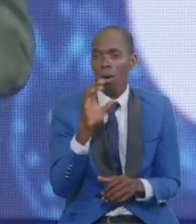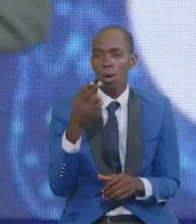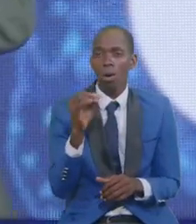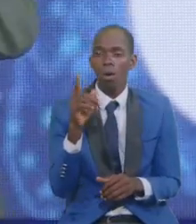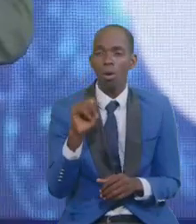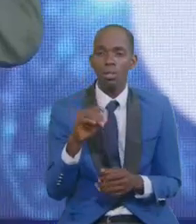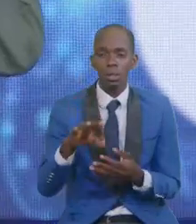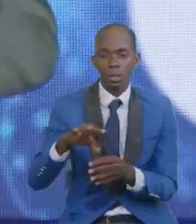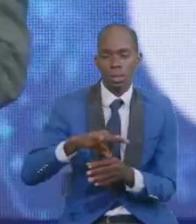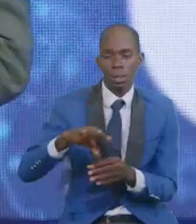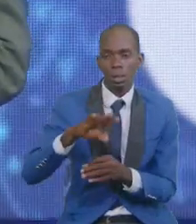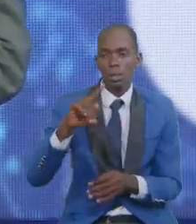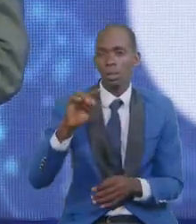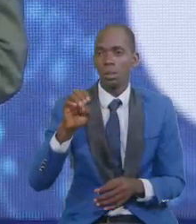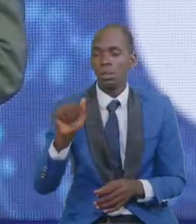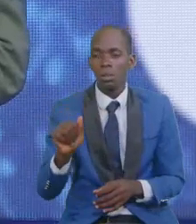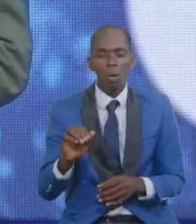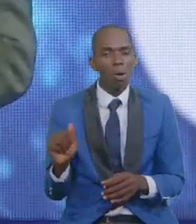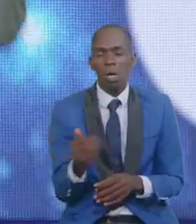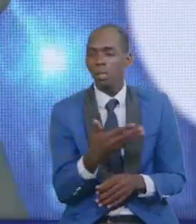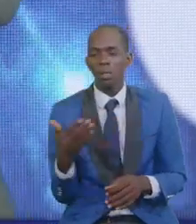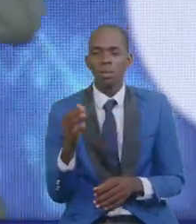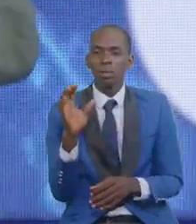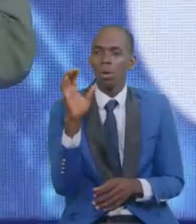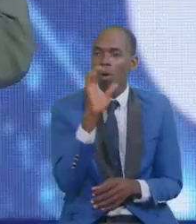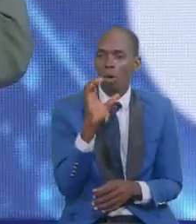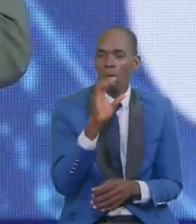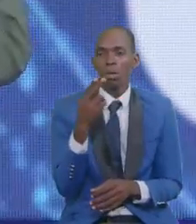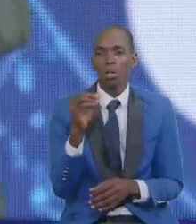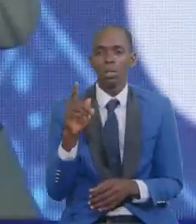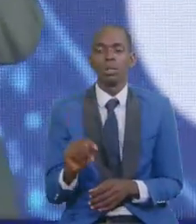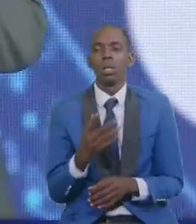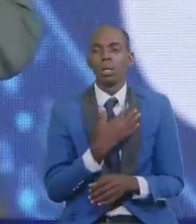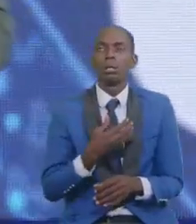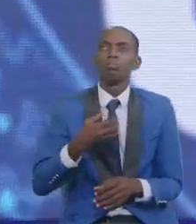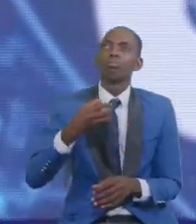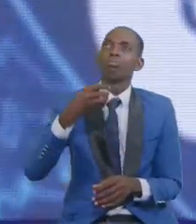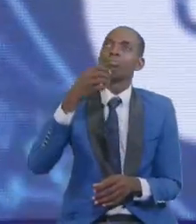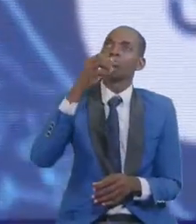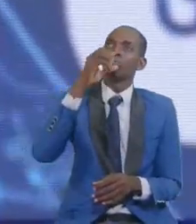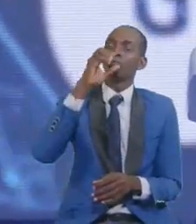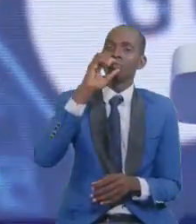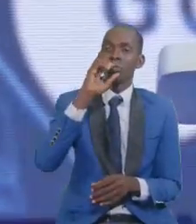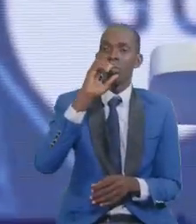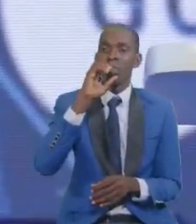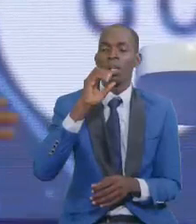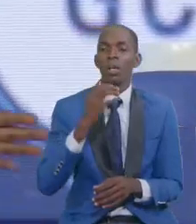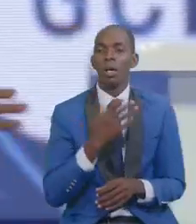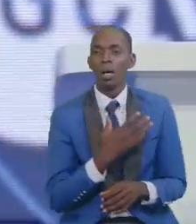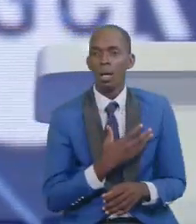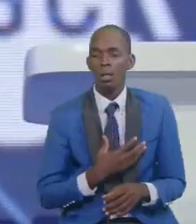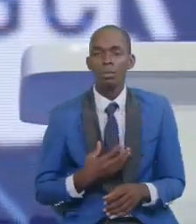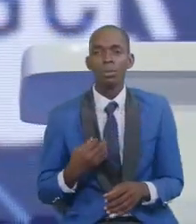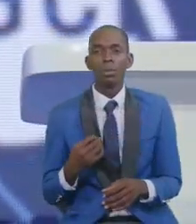or hot liquid, and you take it in, as the hot liquid tea or coffee